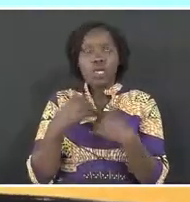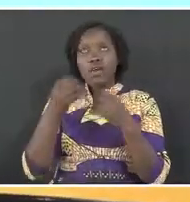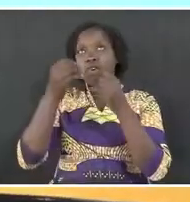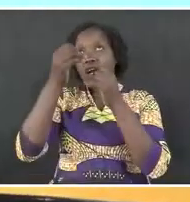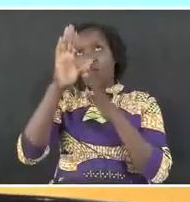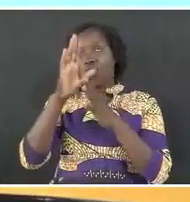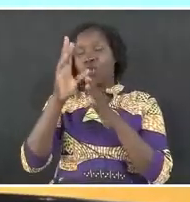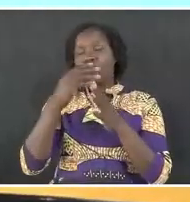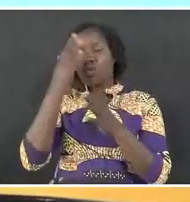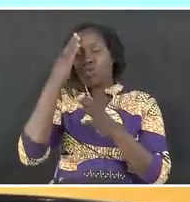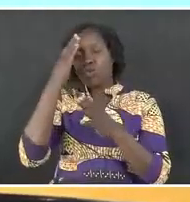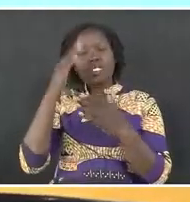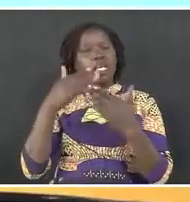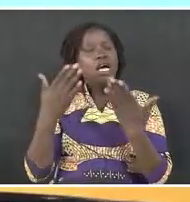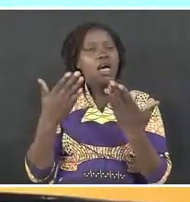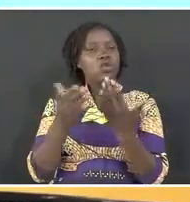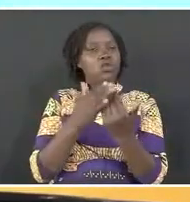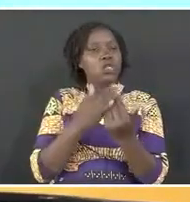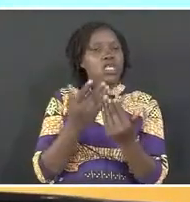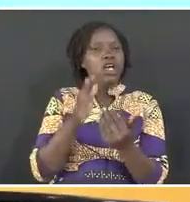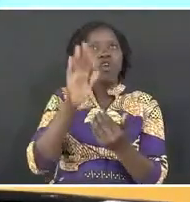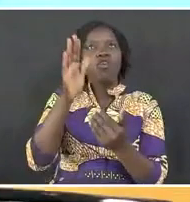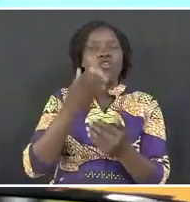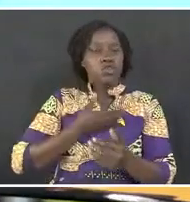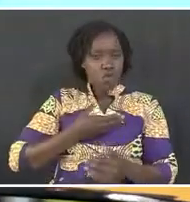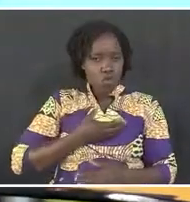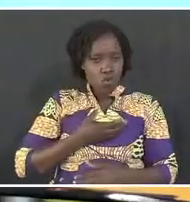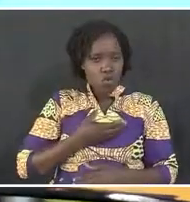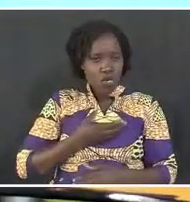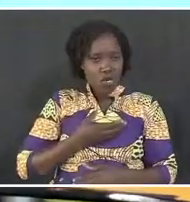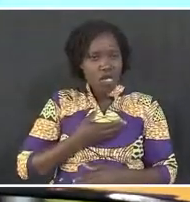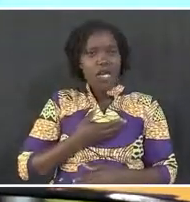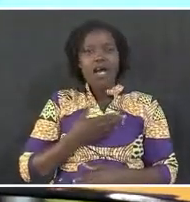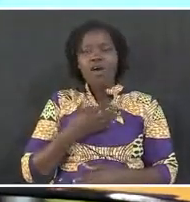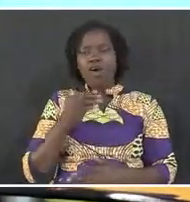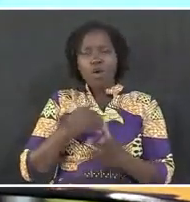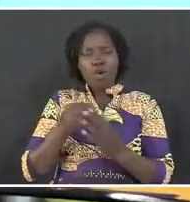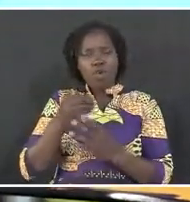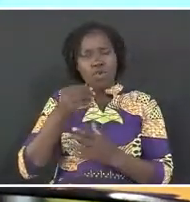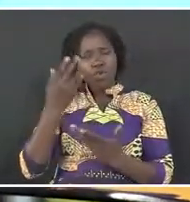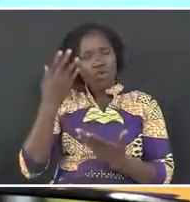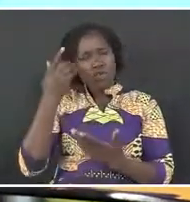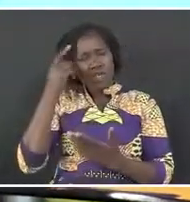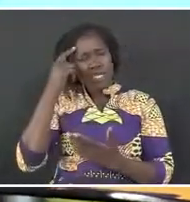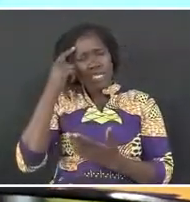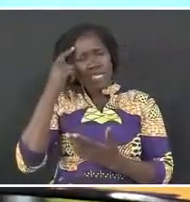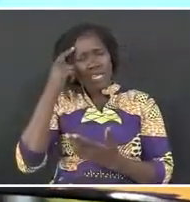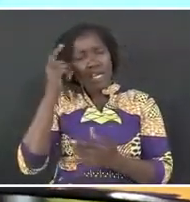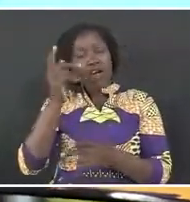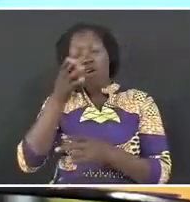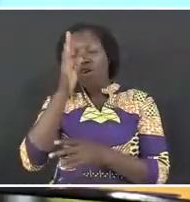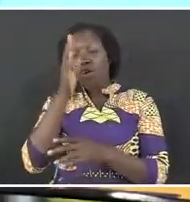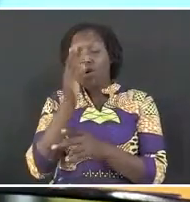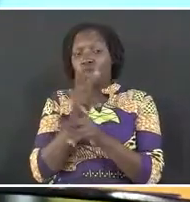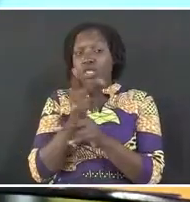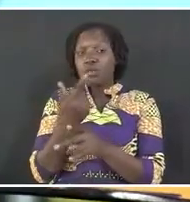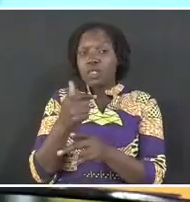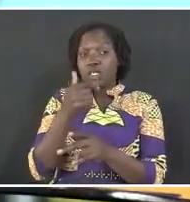God who knows how to take care of his own. Or do you think God feeds us because things are